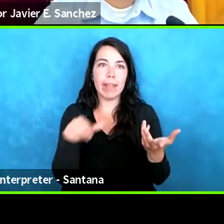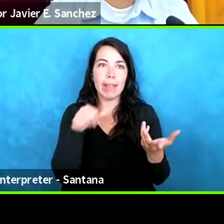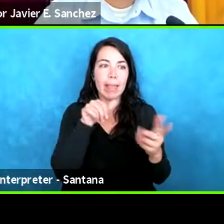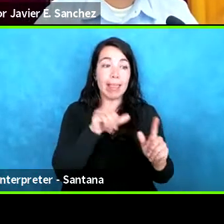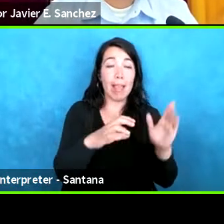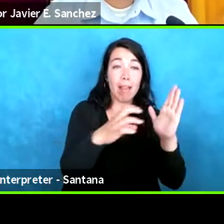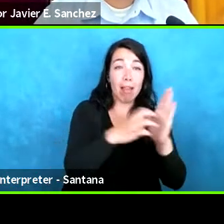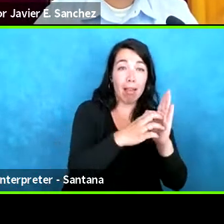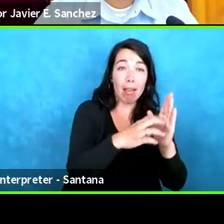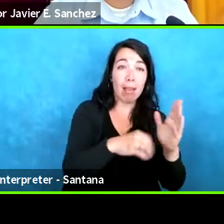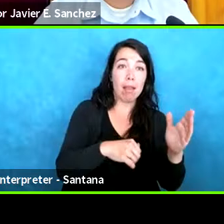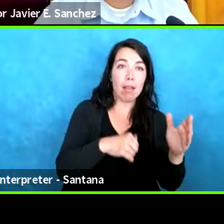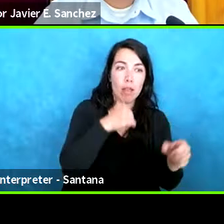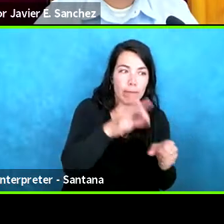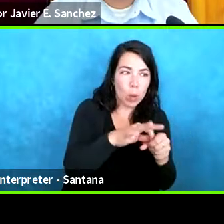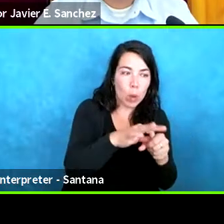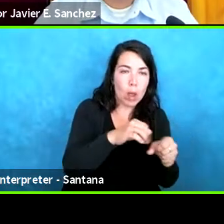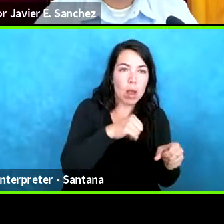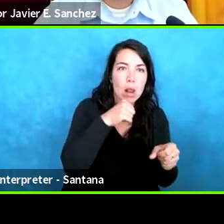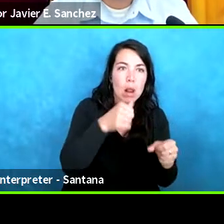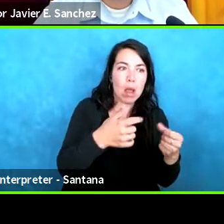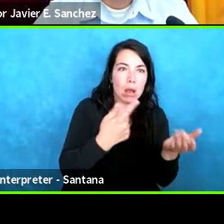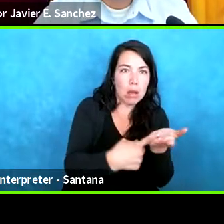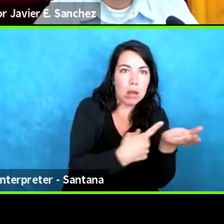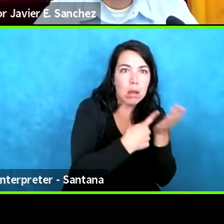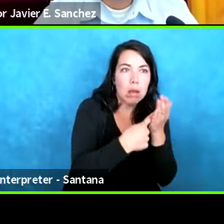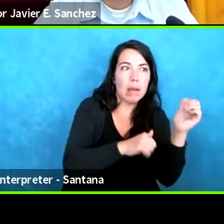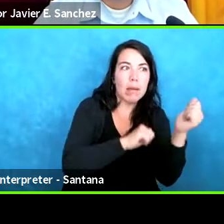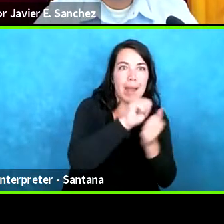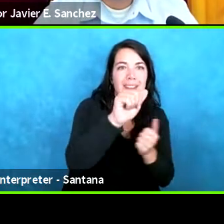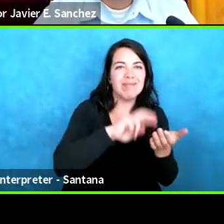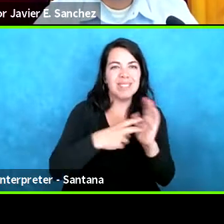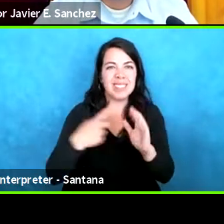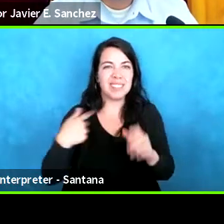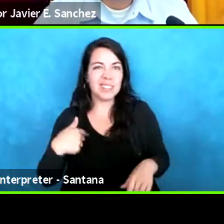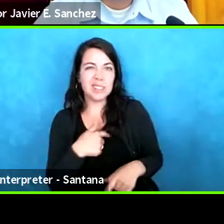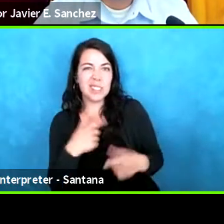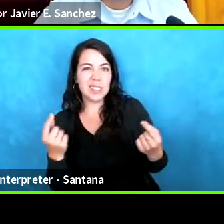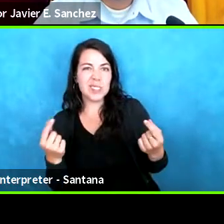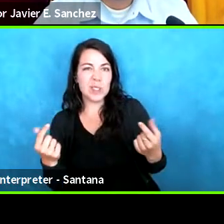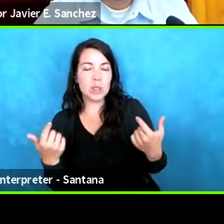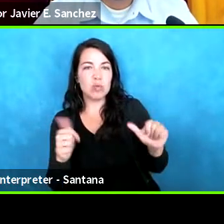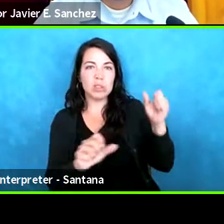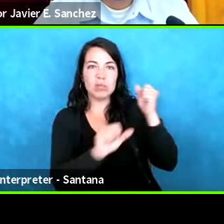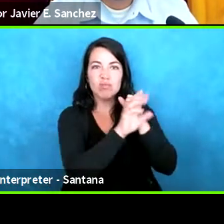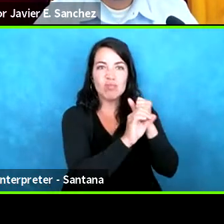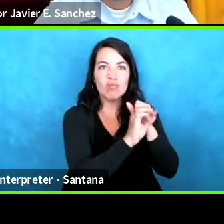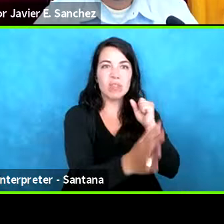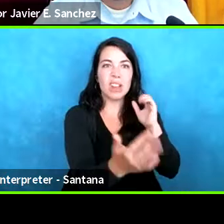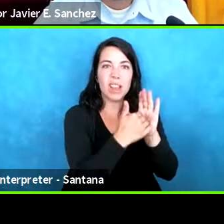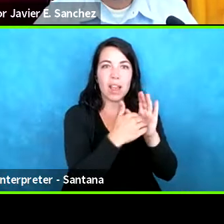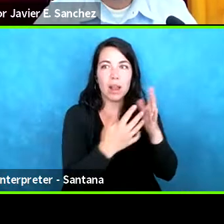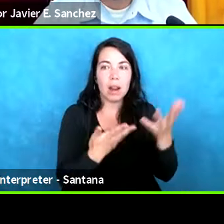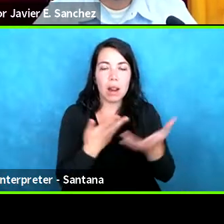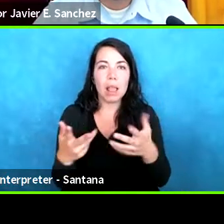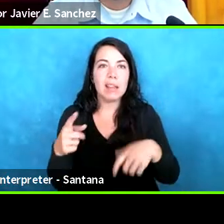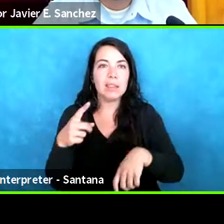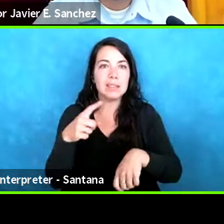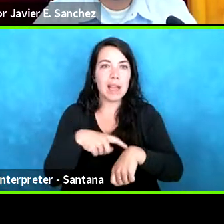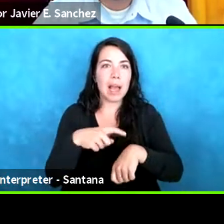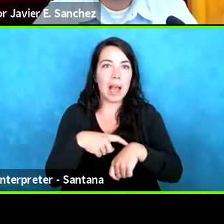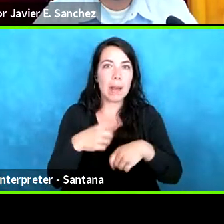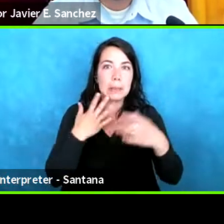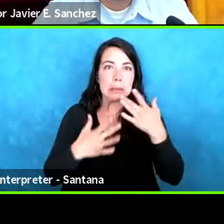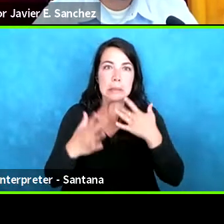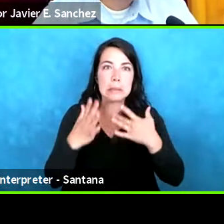city clerk and myself, we had to get time to re-advertise, and with the time restraints, she put on the paper to